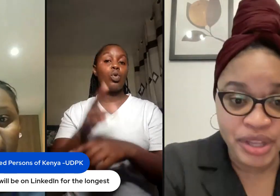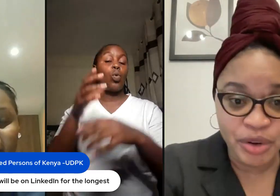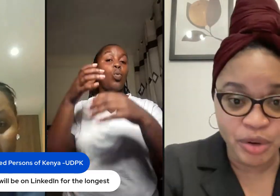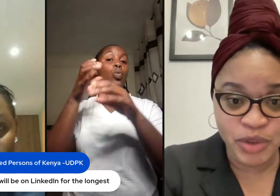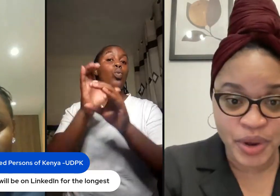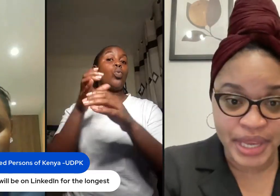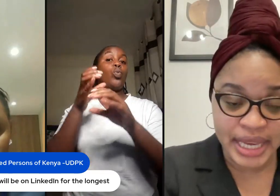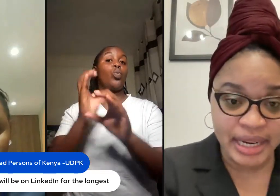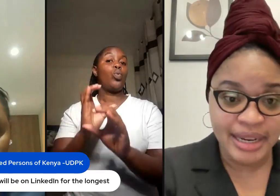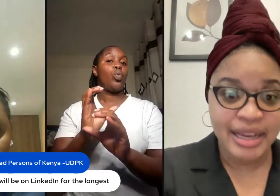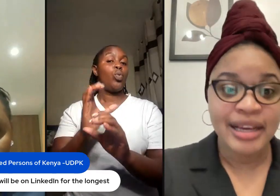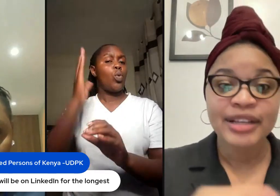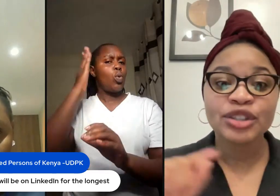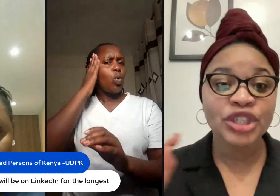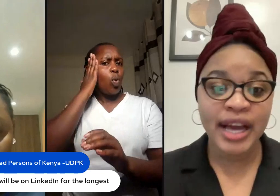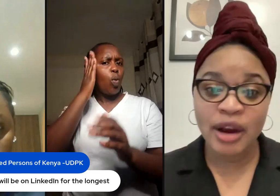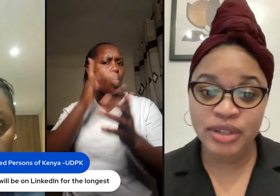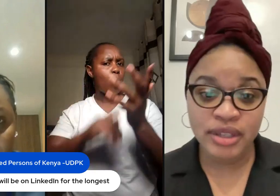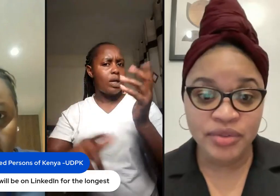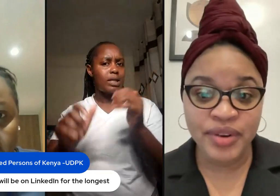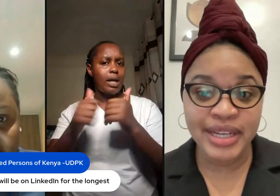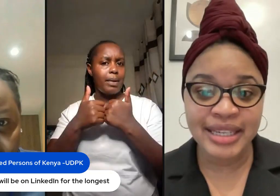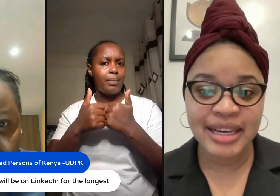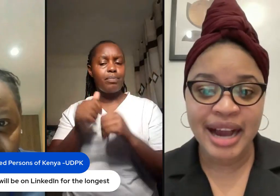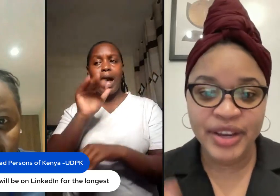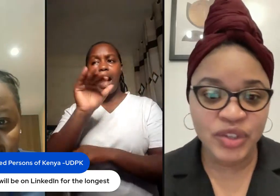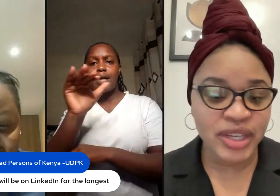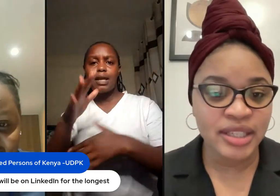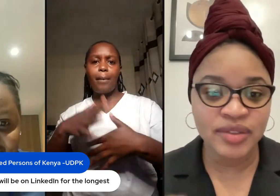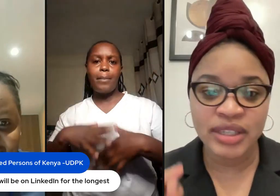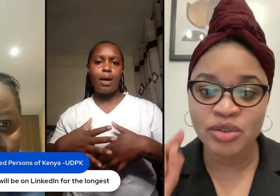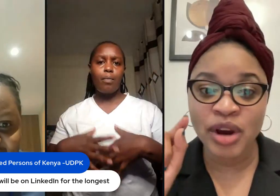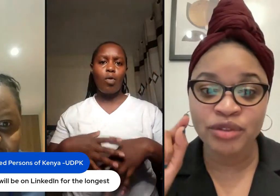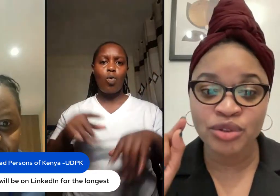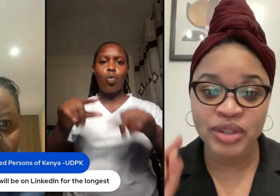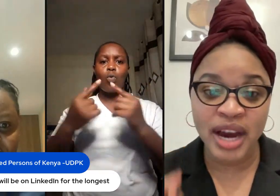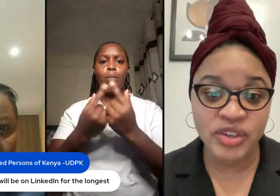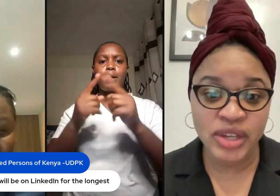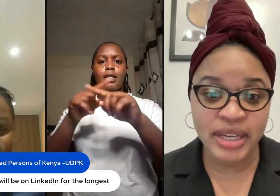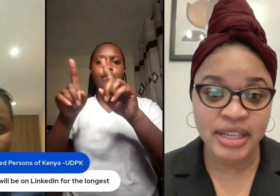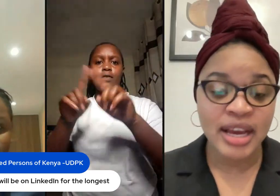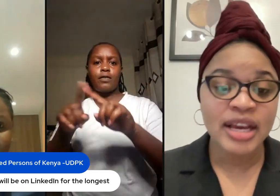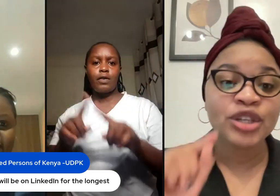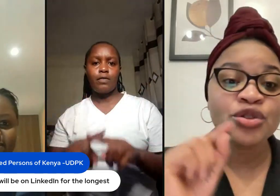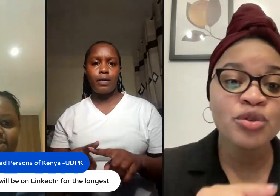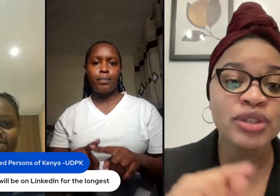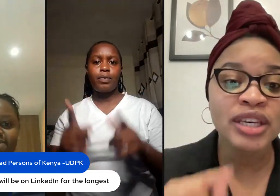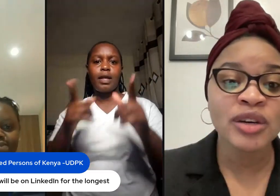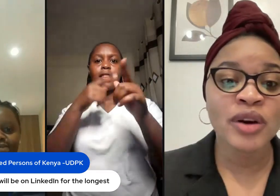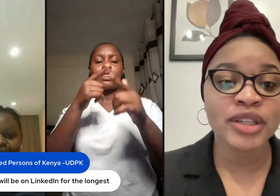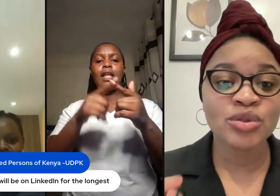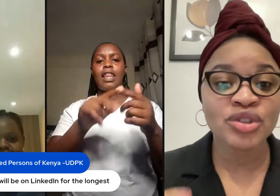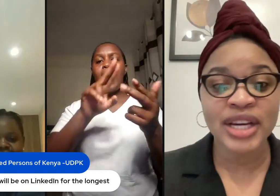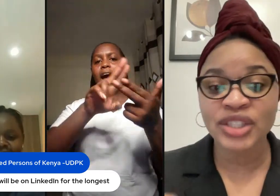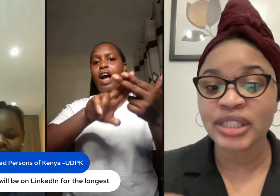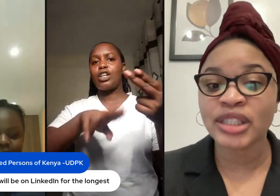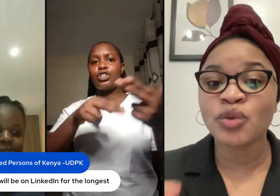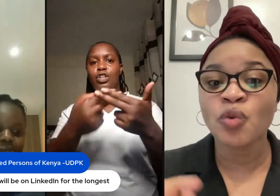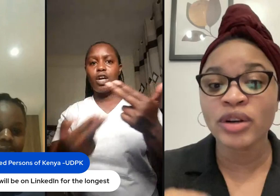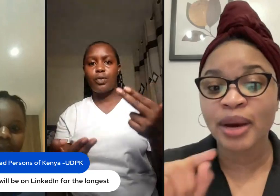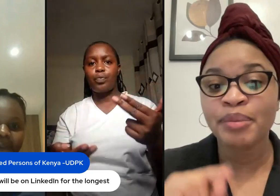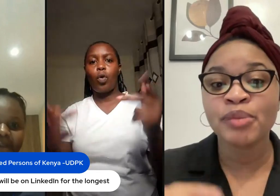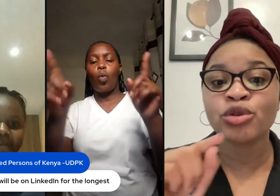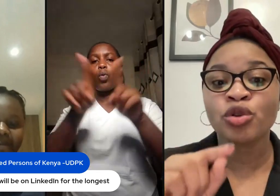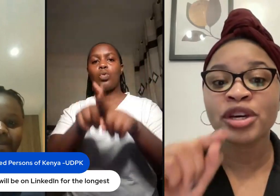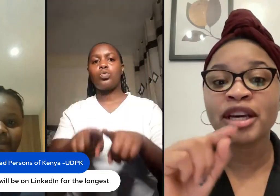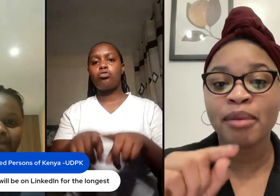people in the groups you're in, check out different hashtags. If you have to use hashtags, use keywords to search and see